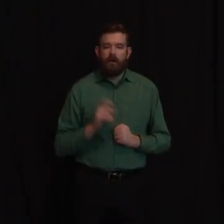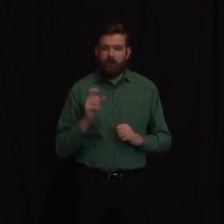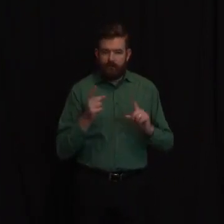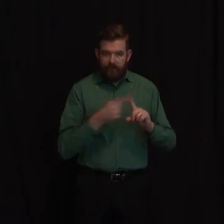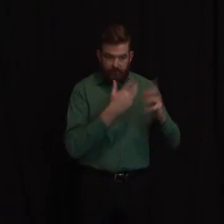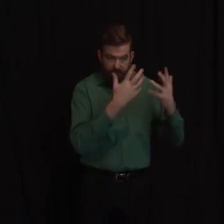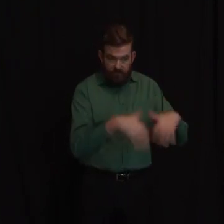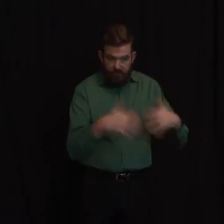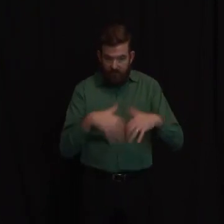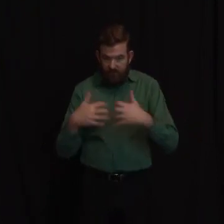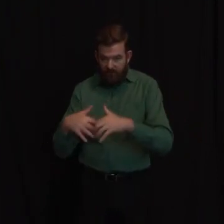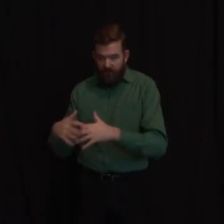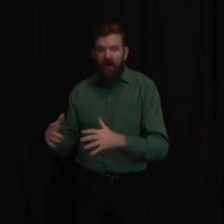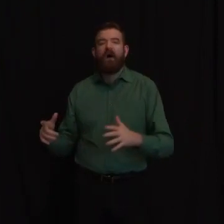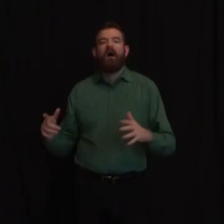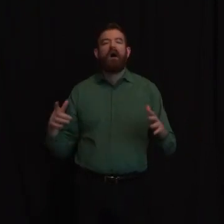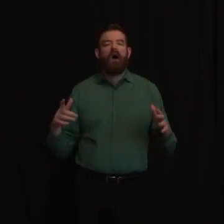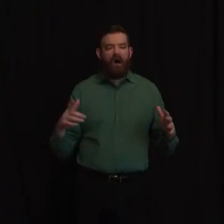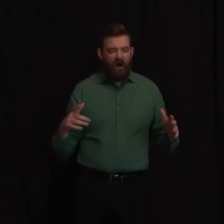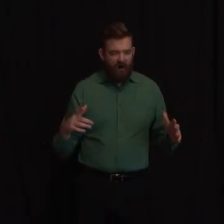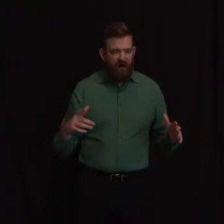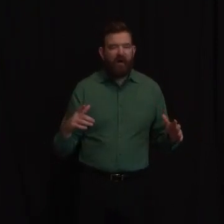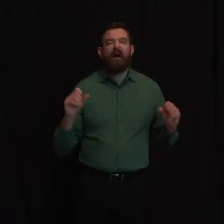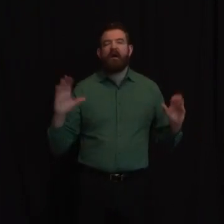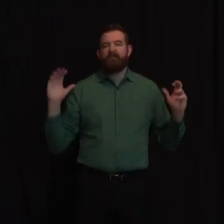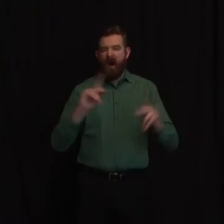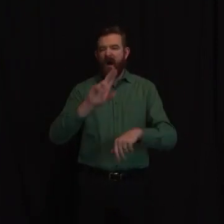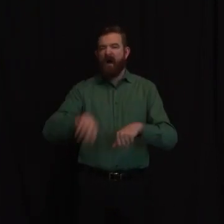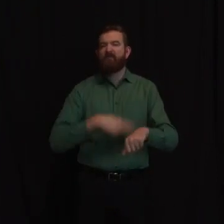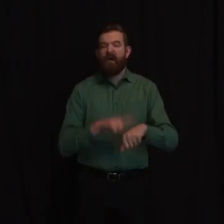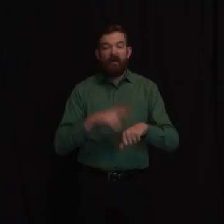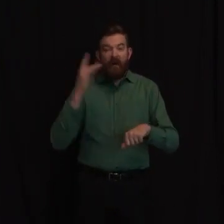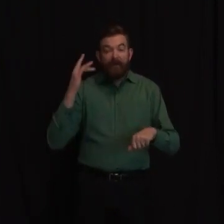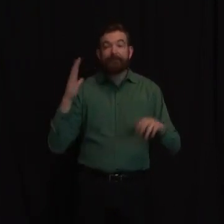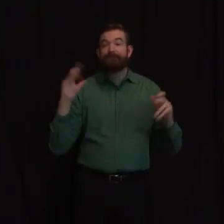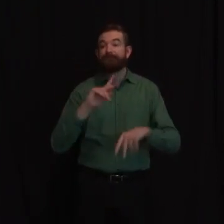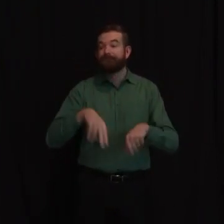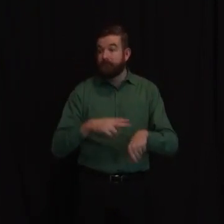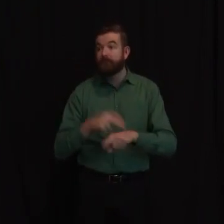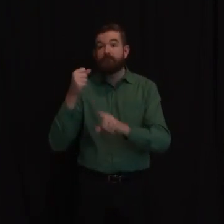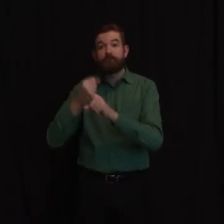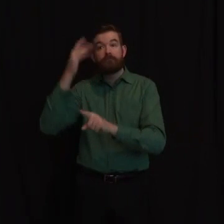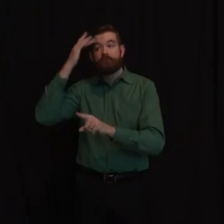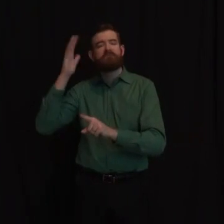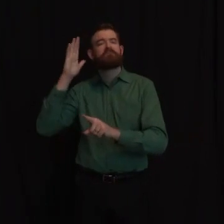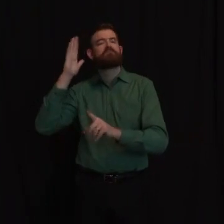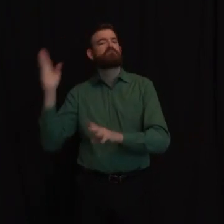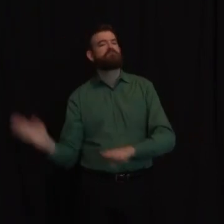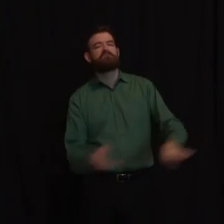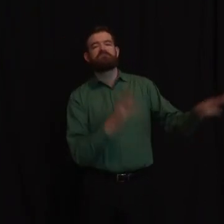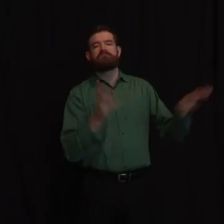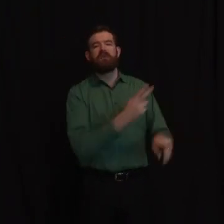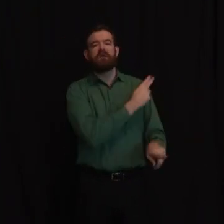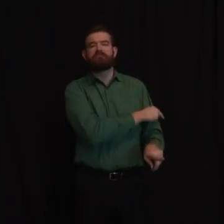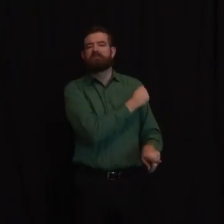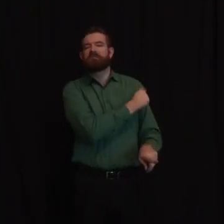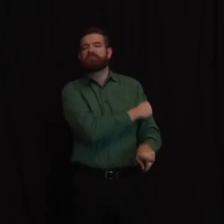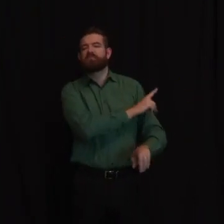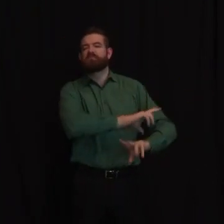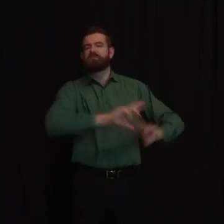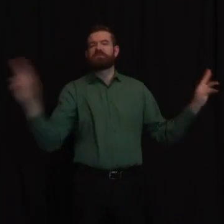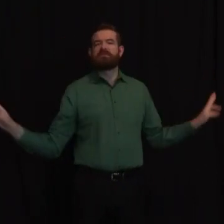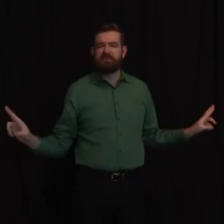And so that's sort of, that's the reality that we see things in New Jersey. We want to get back to some kind of a normal.